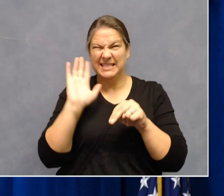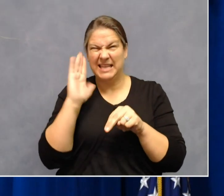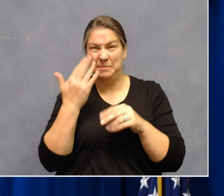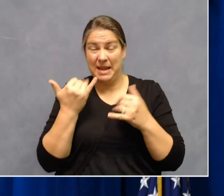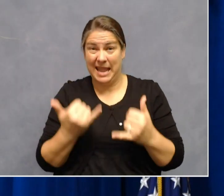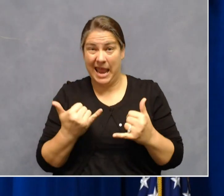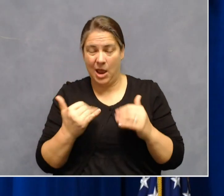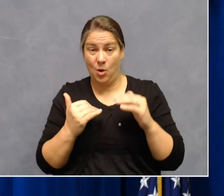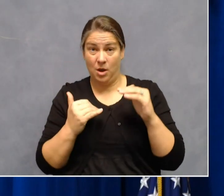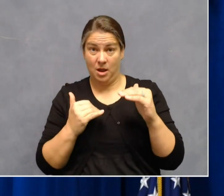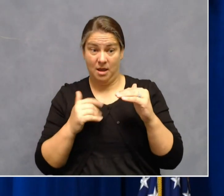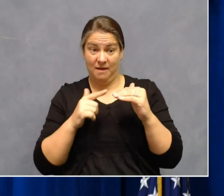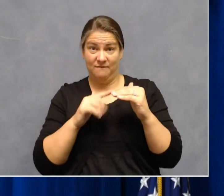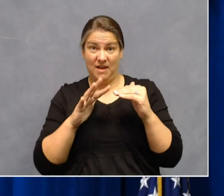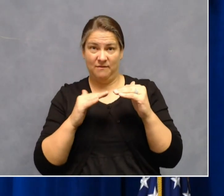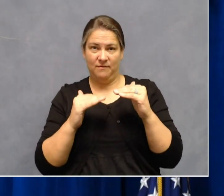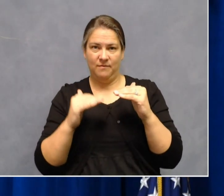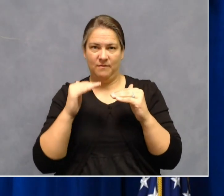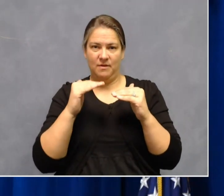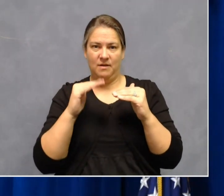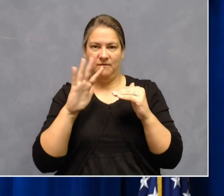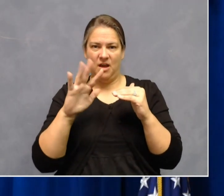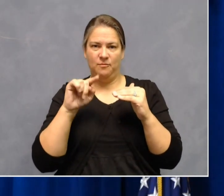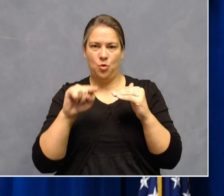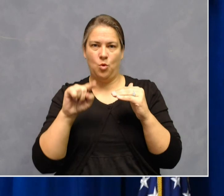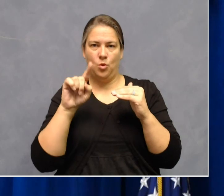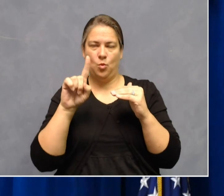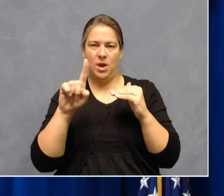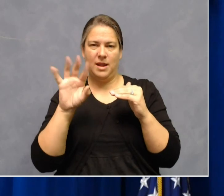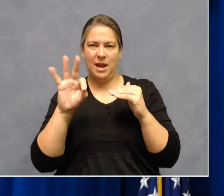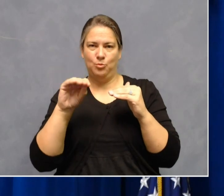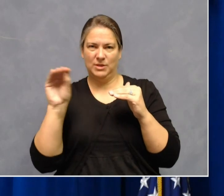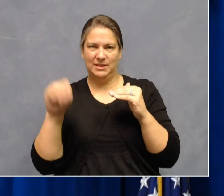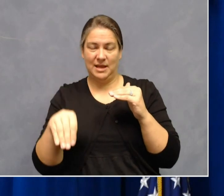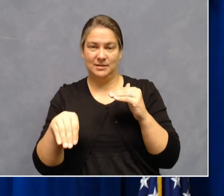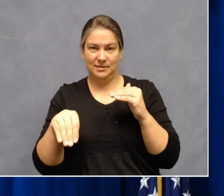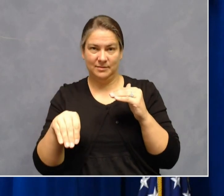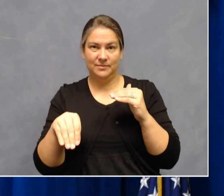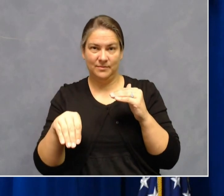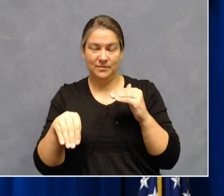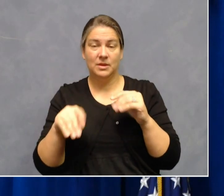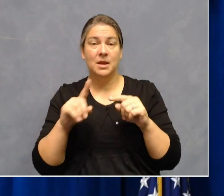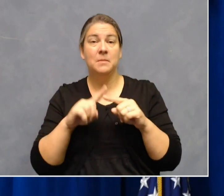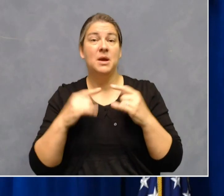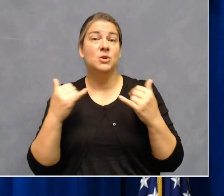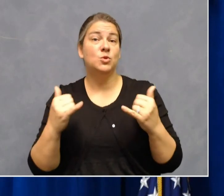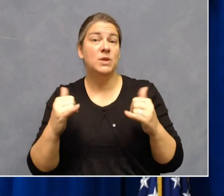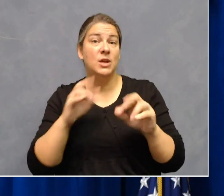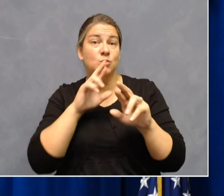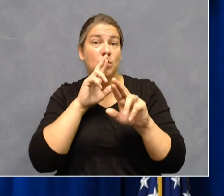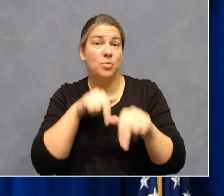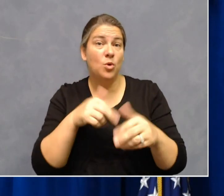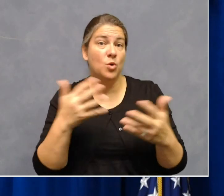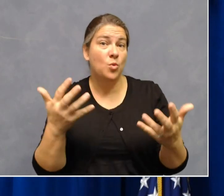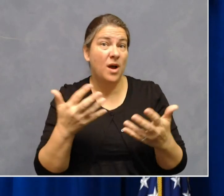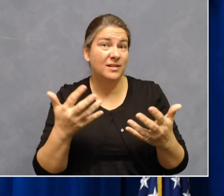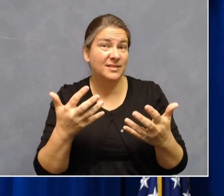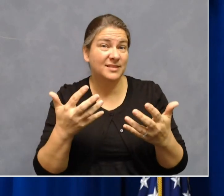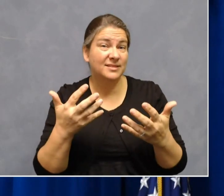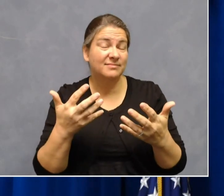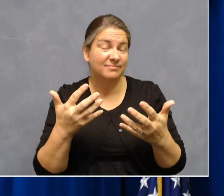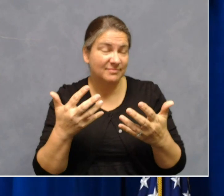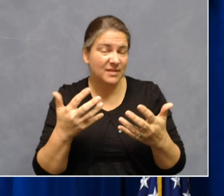4.59%. But the tough part about today's report is we've lost 14